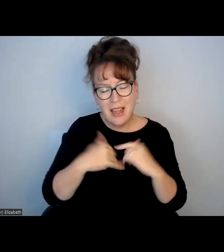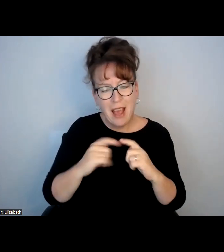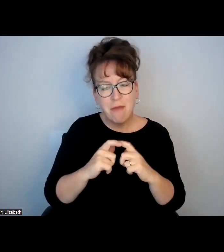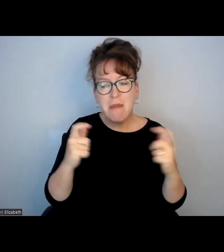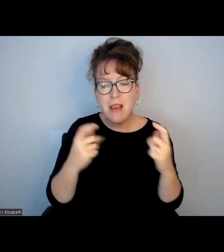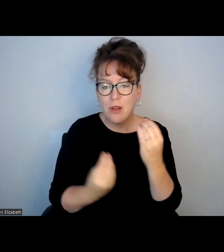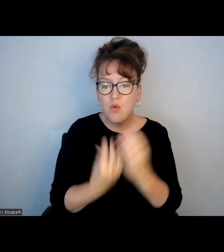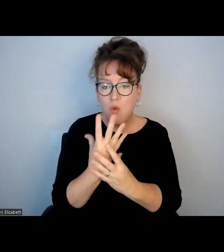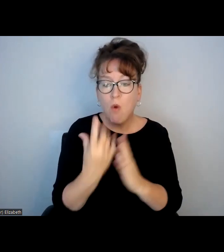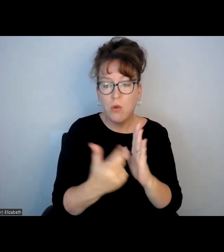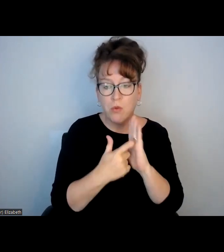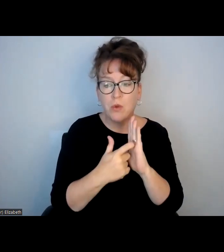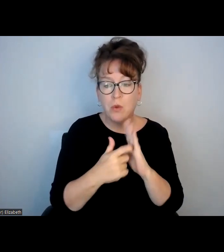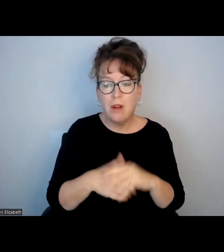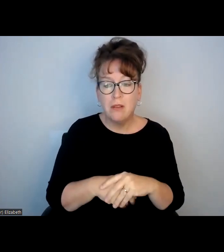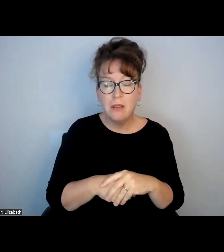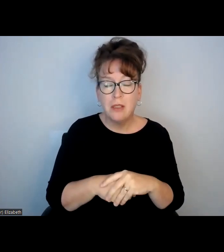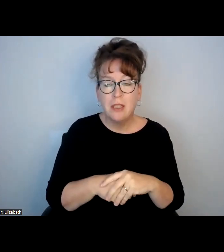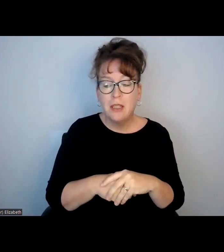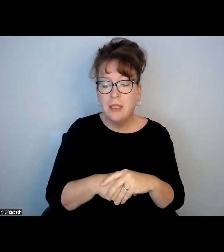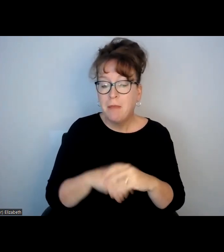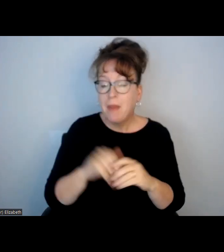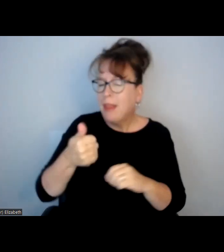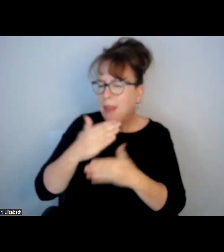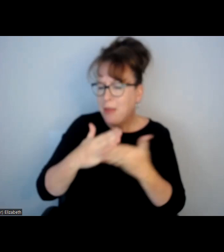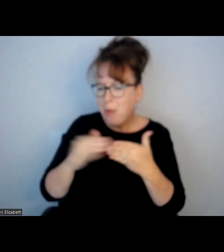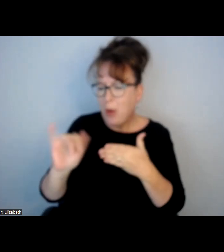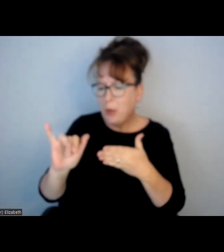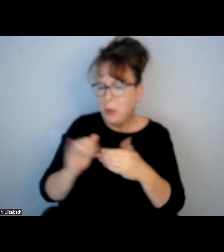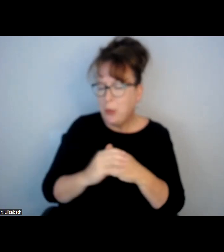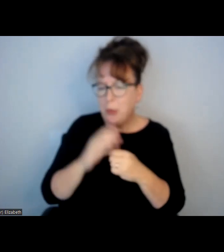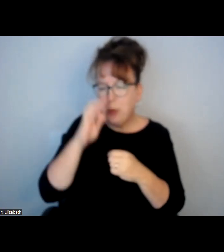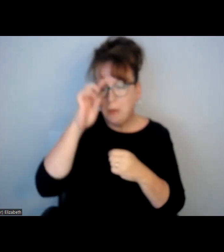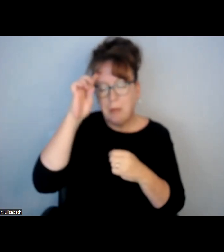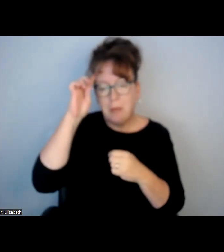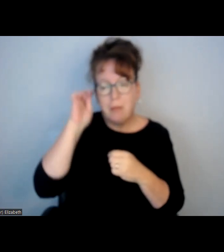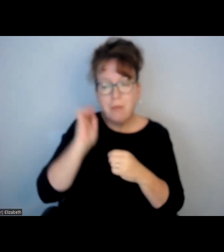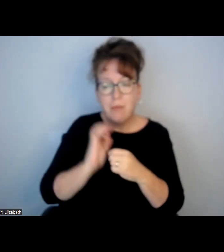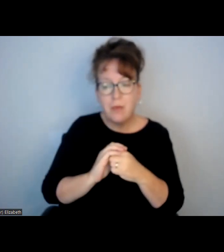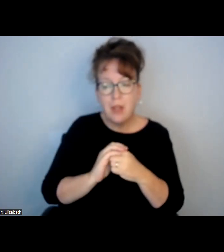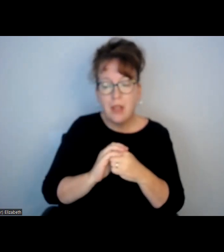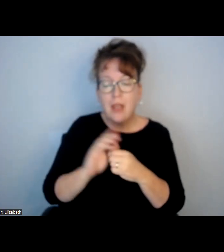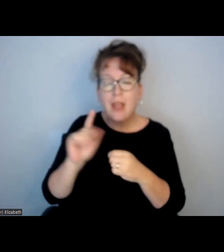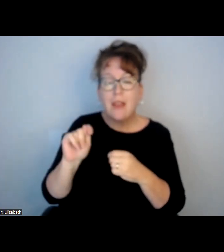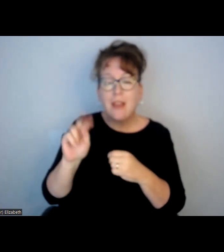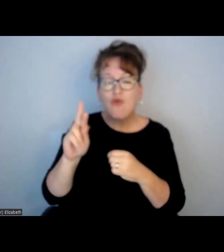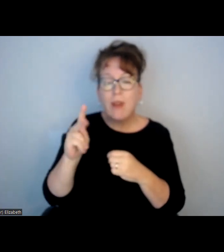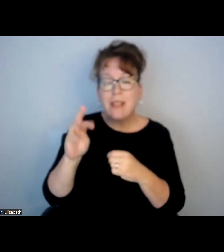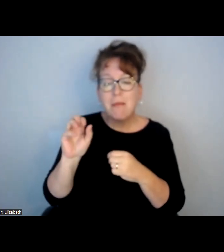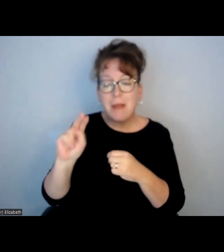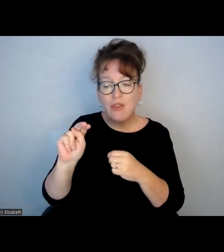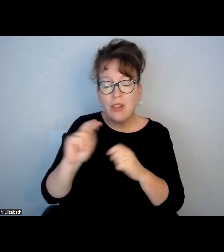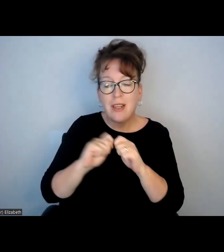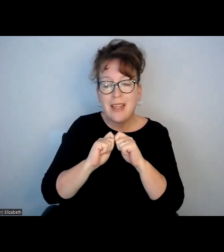happen here. And the other piece is the transmission and distribution infrastructure, so